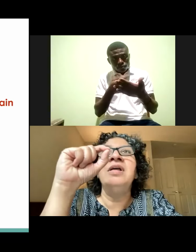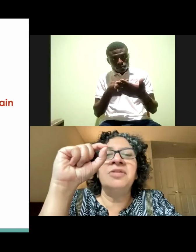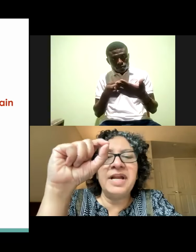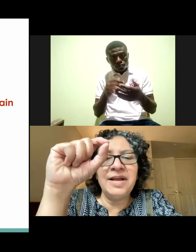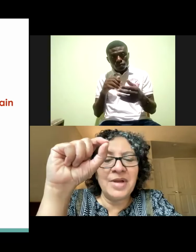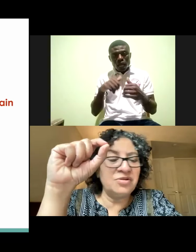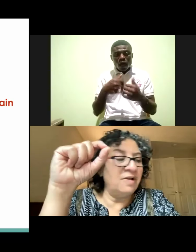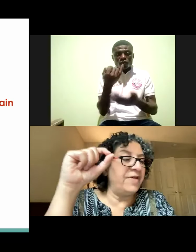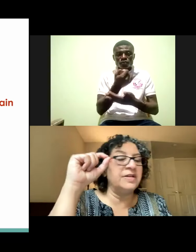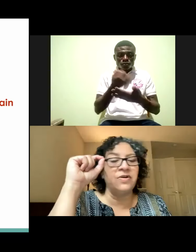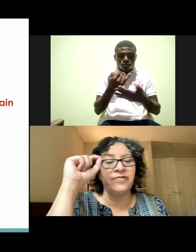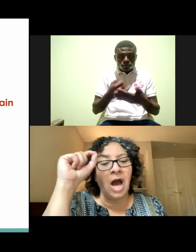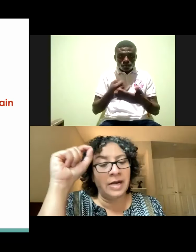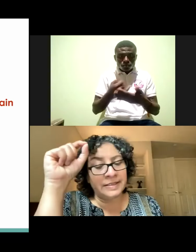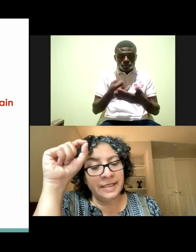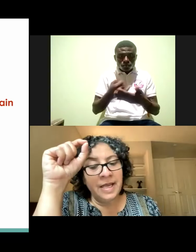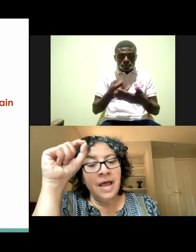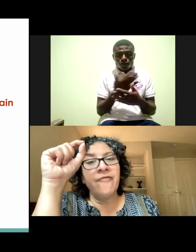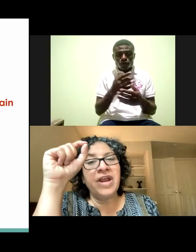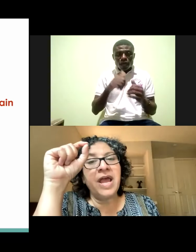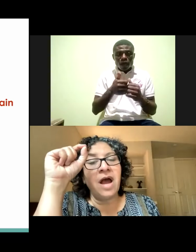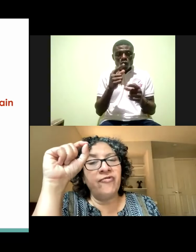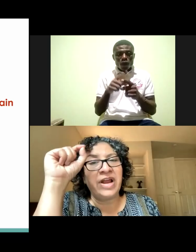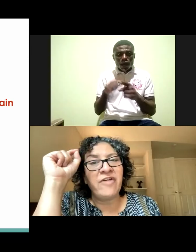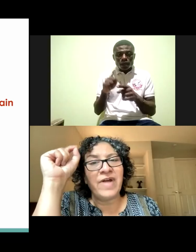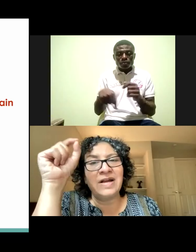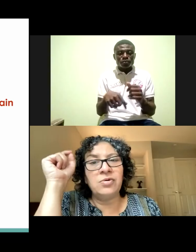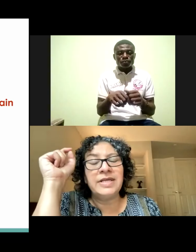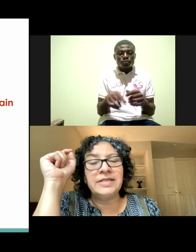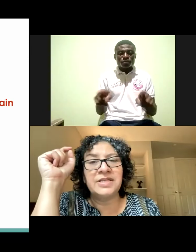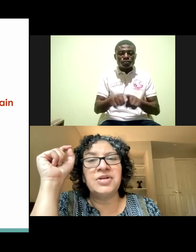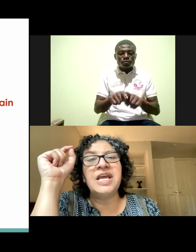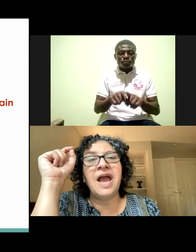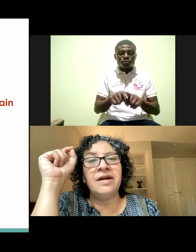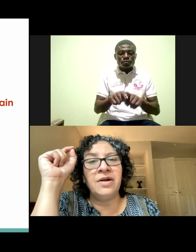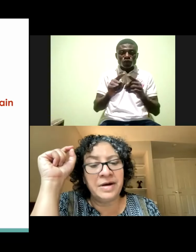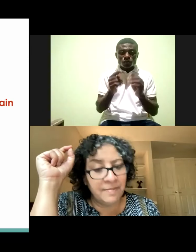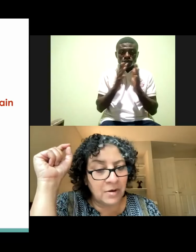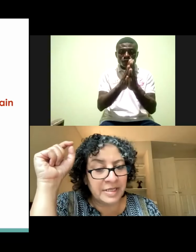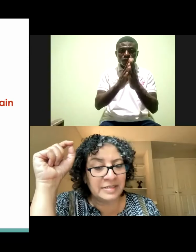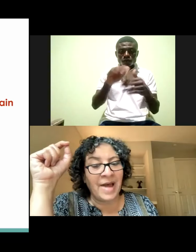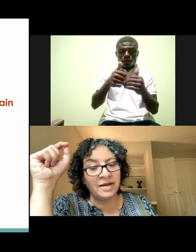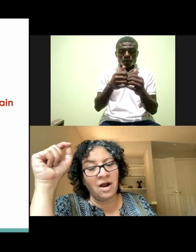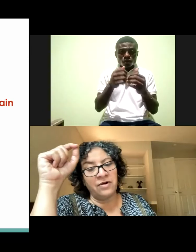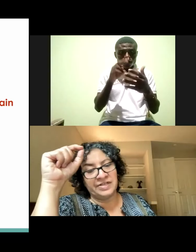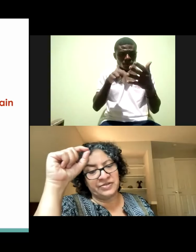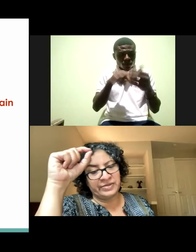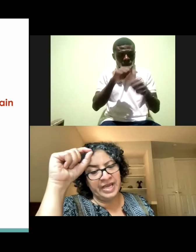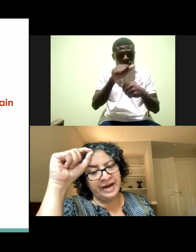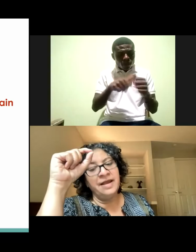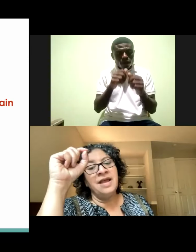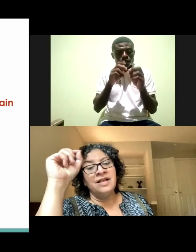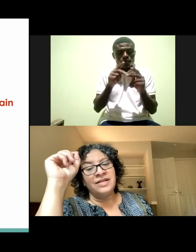draw three-dimensional figures of cars. When I went through his history and learned about the background of